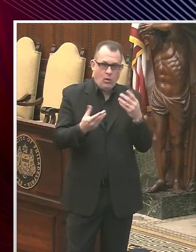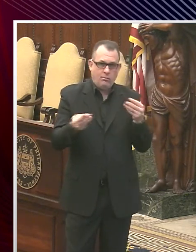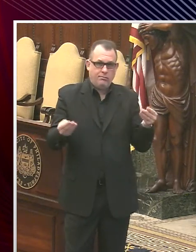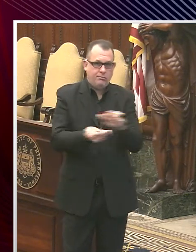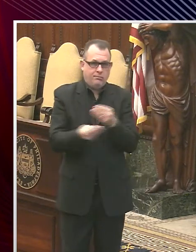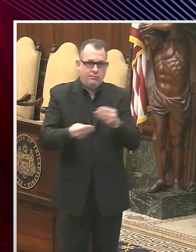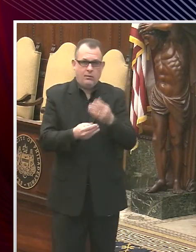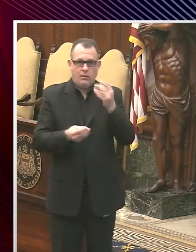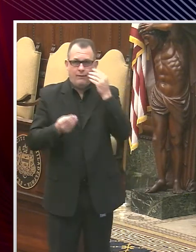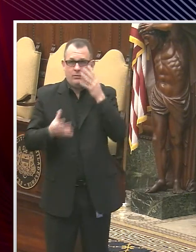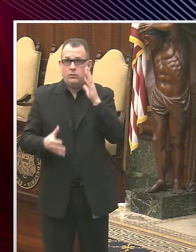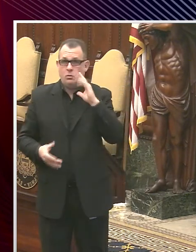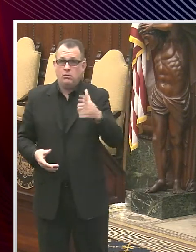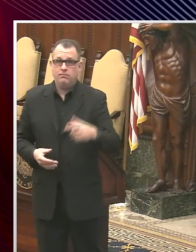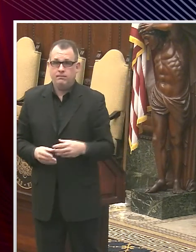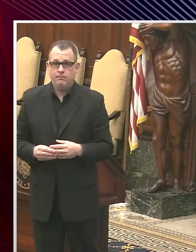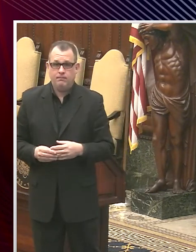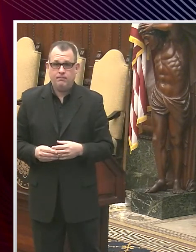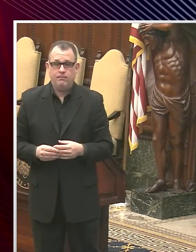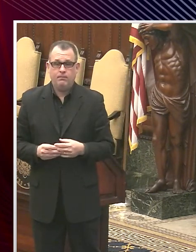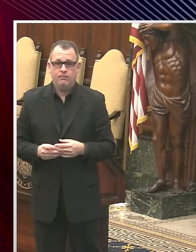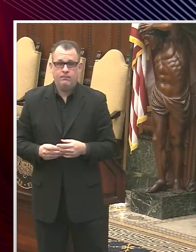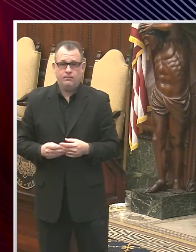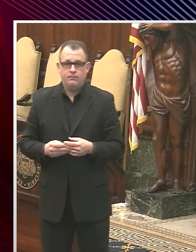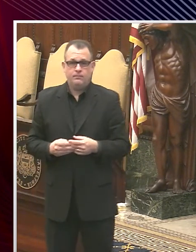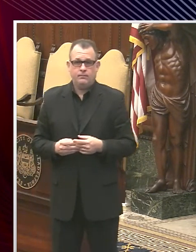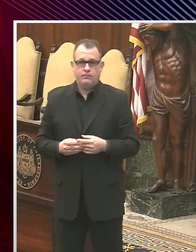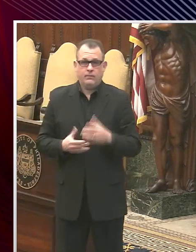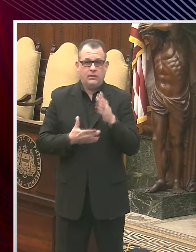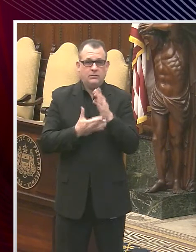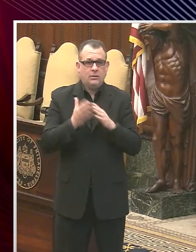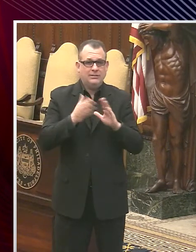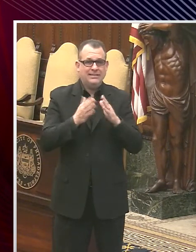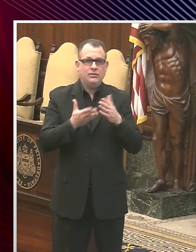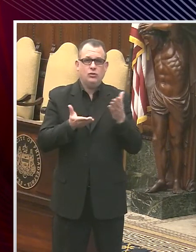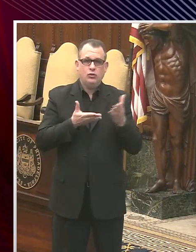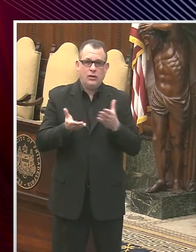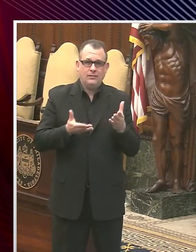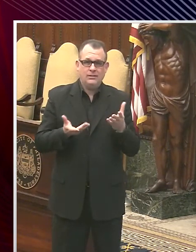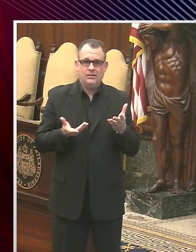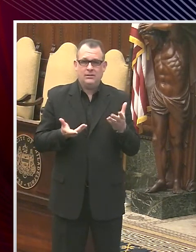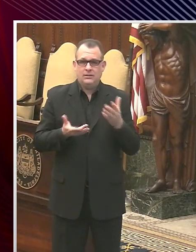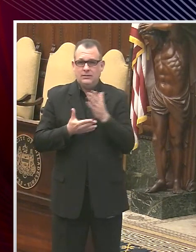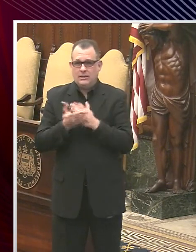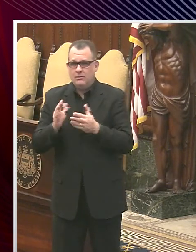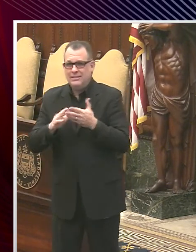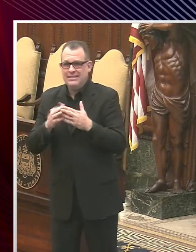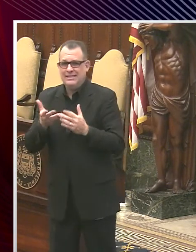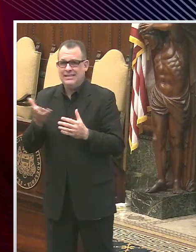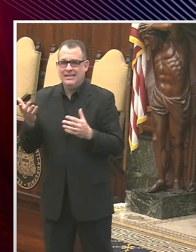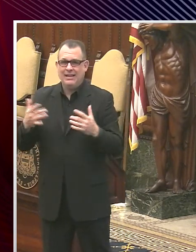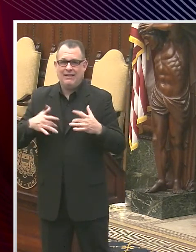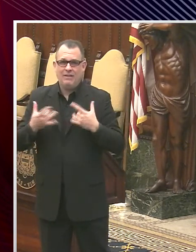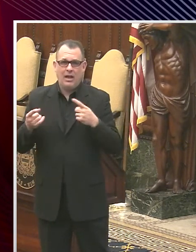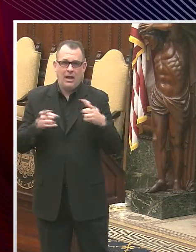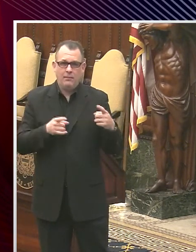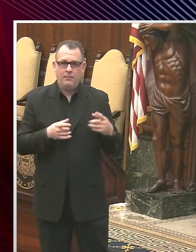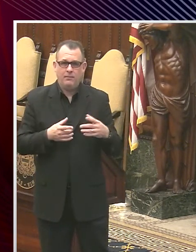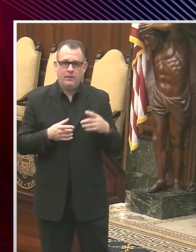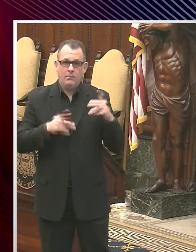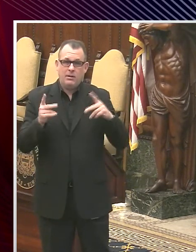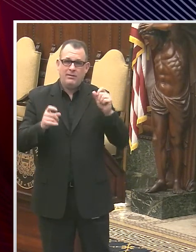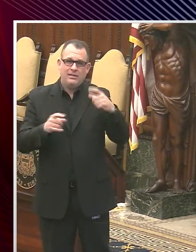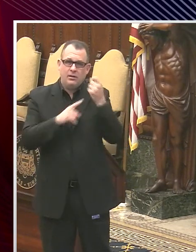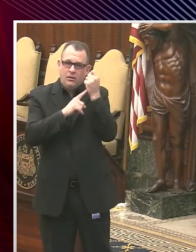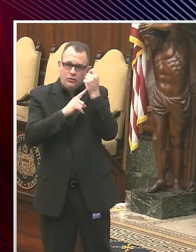There is some loss of capacity as it relates to some city services and some city material that event organizers need to understand and